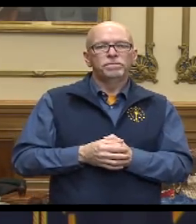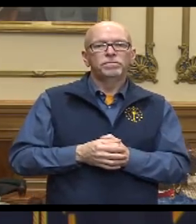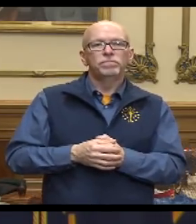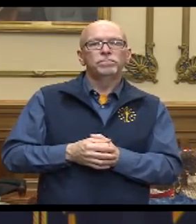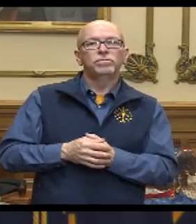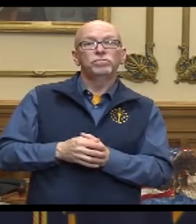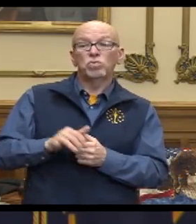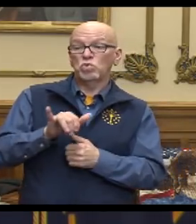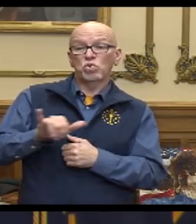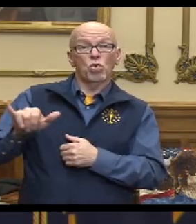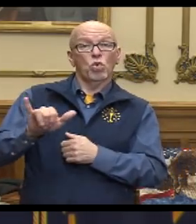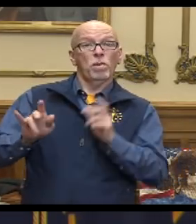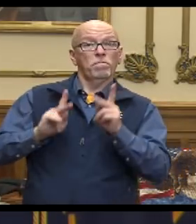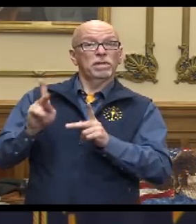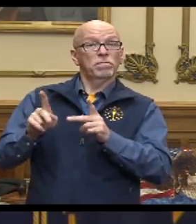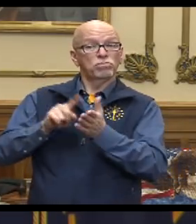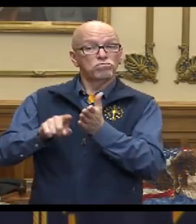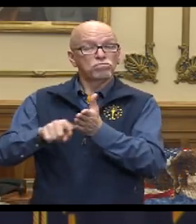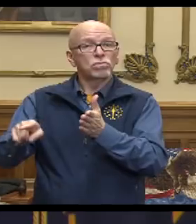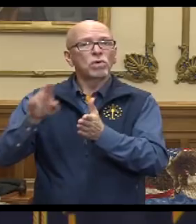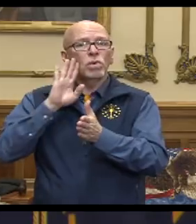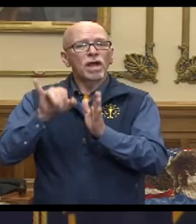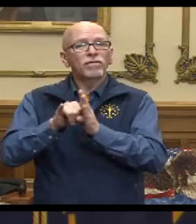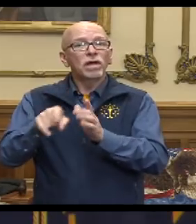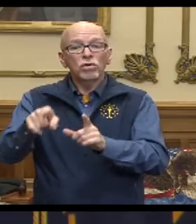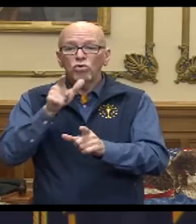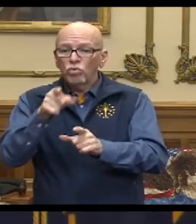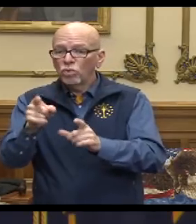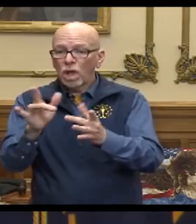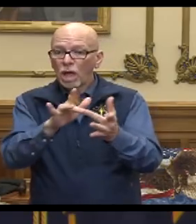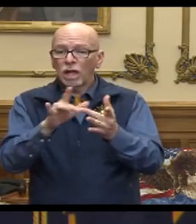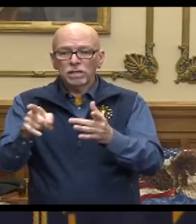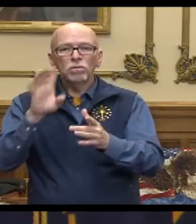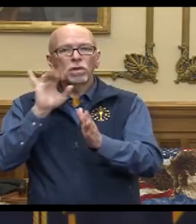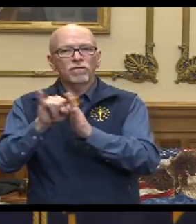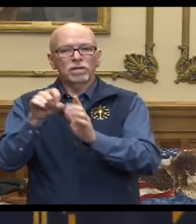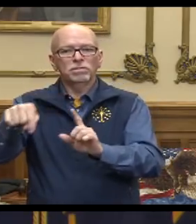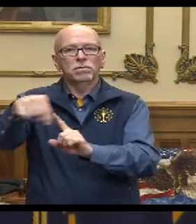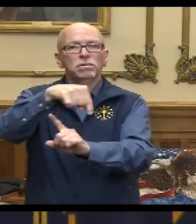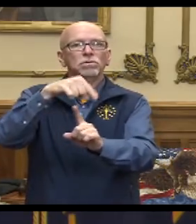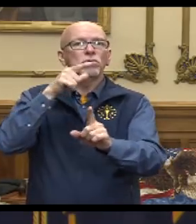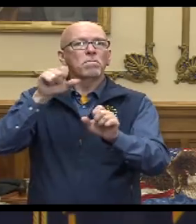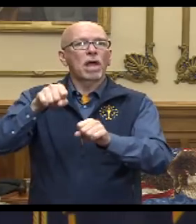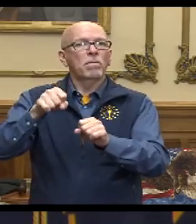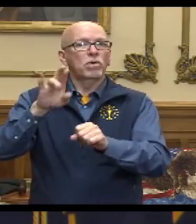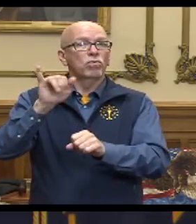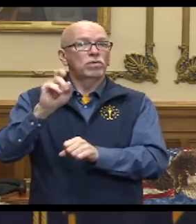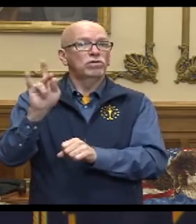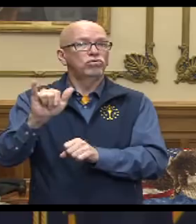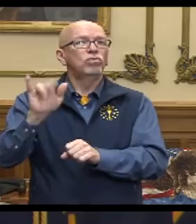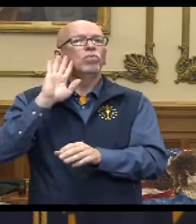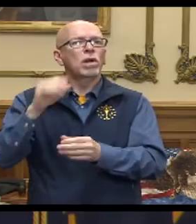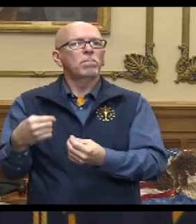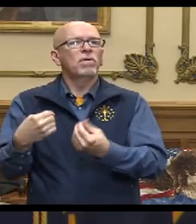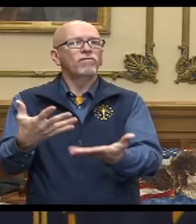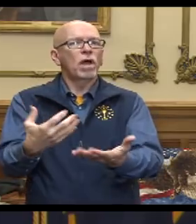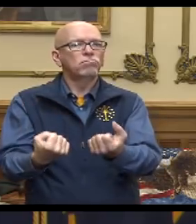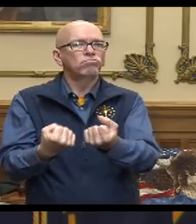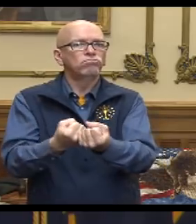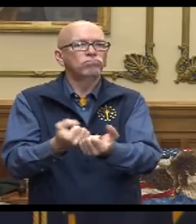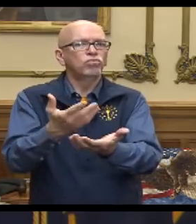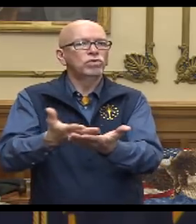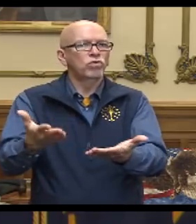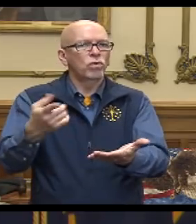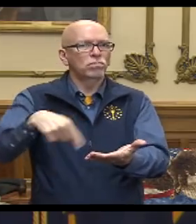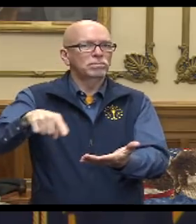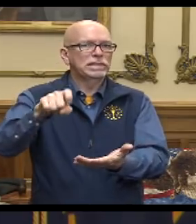These tracers will identify other Hoosiers potentially at risk and help provide resources those